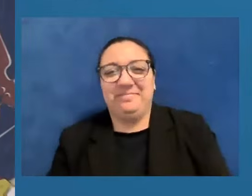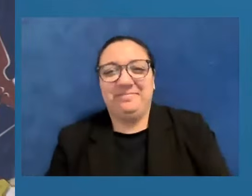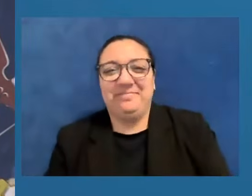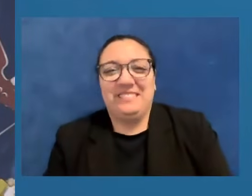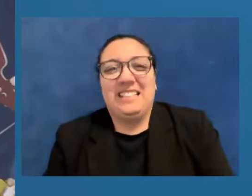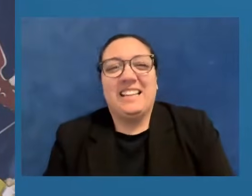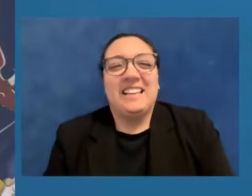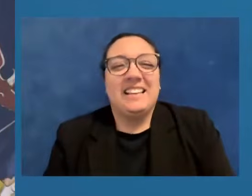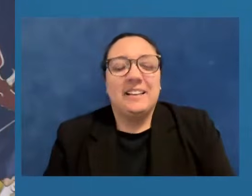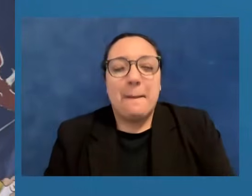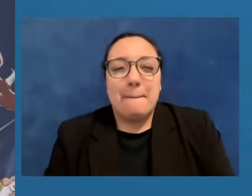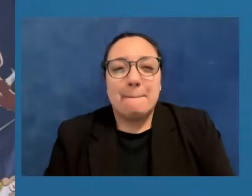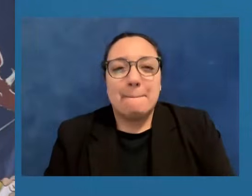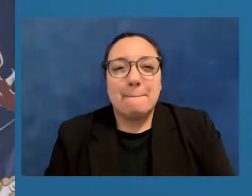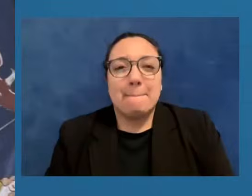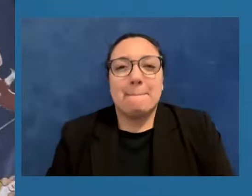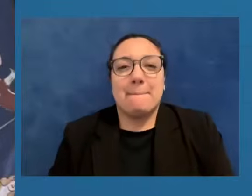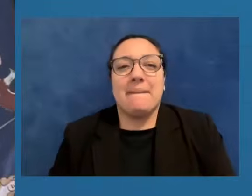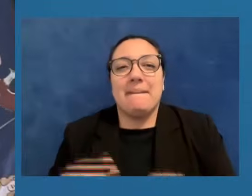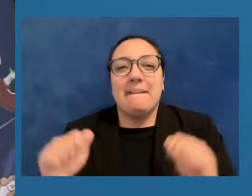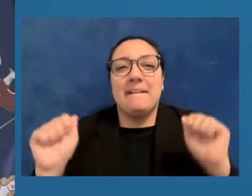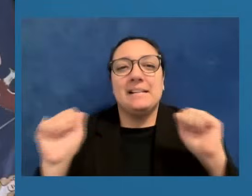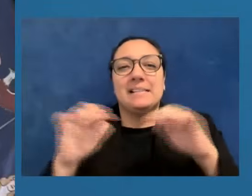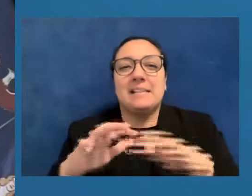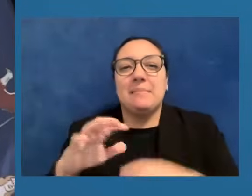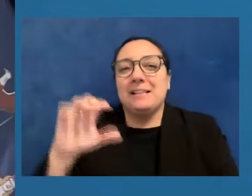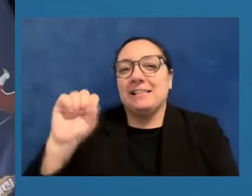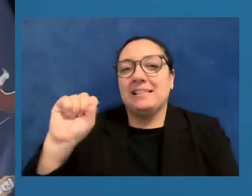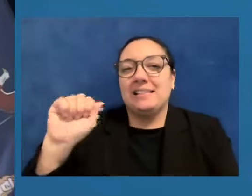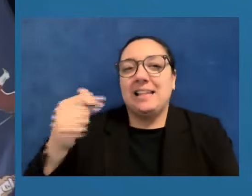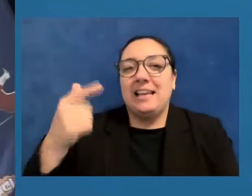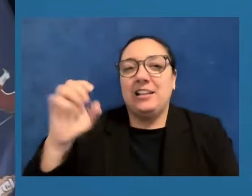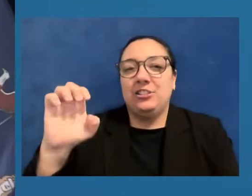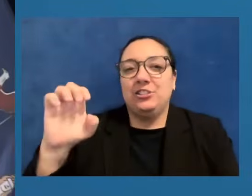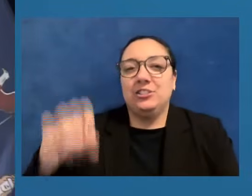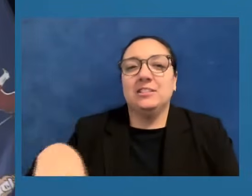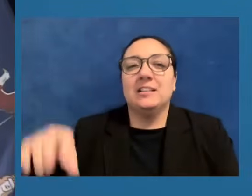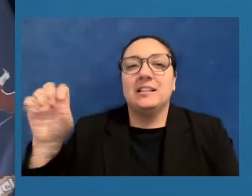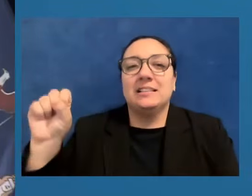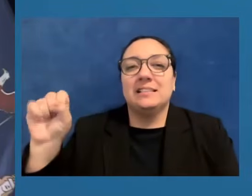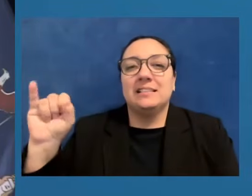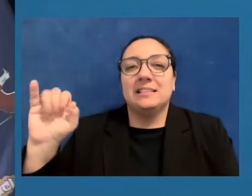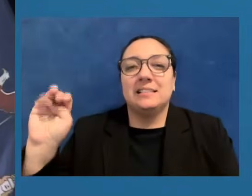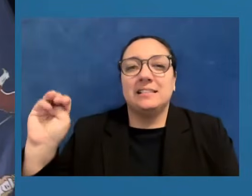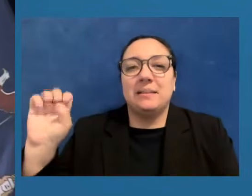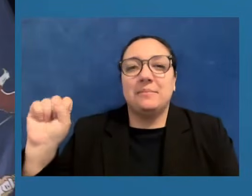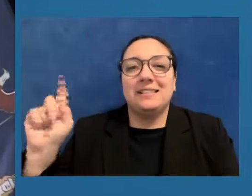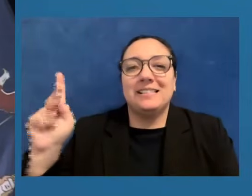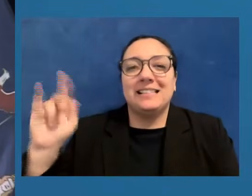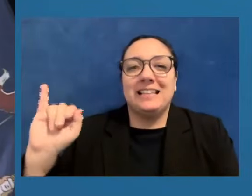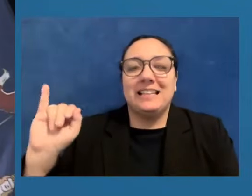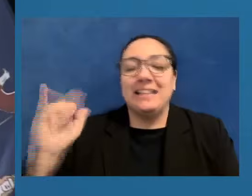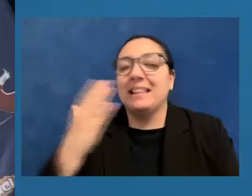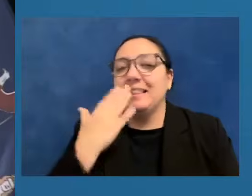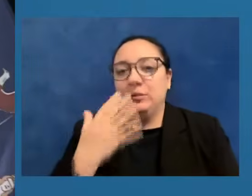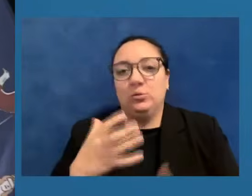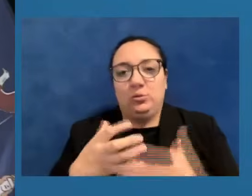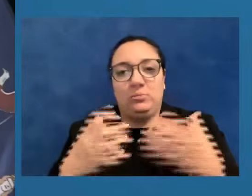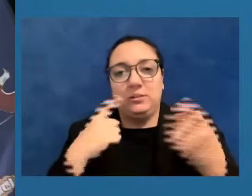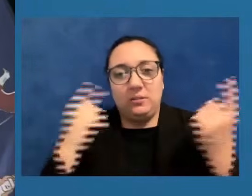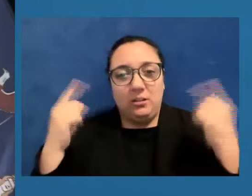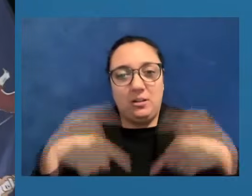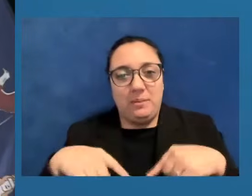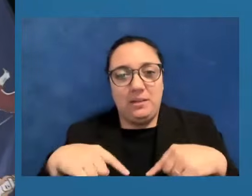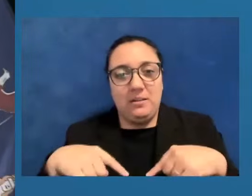And Assemblymember Sage and Assemblymember Shimsky, thank you for being here. I say, well, my